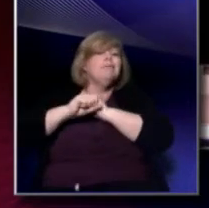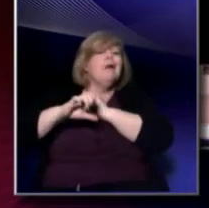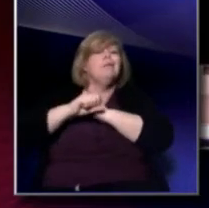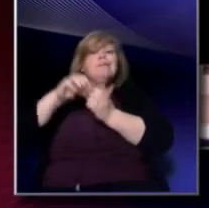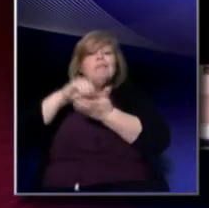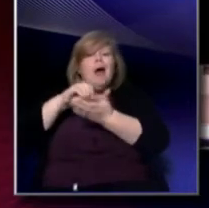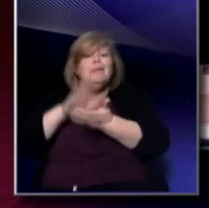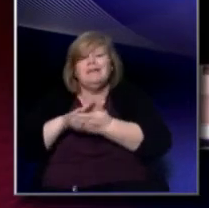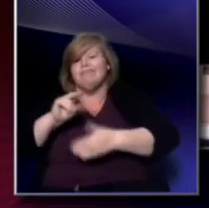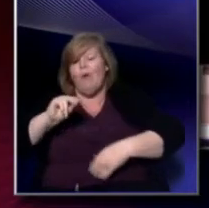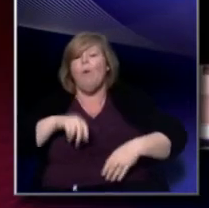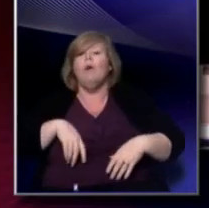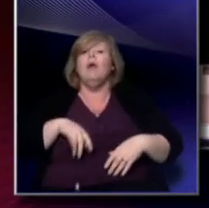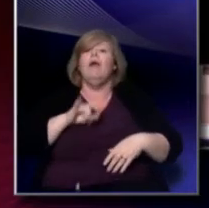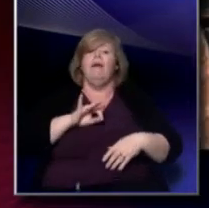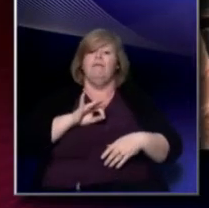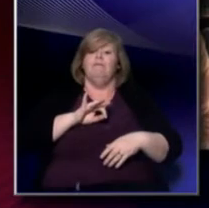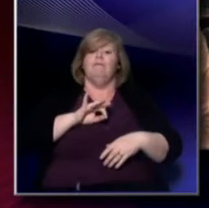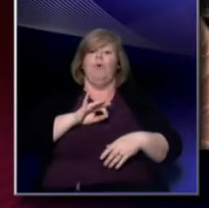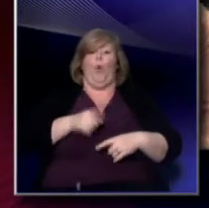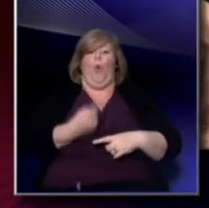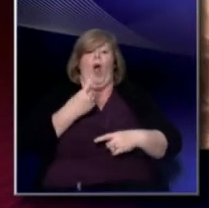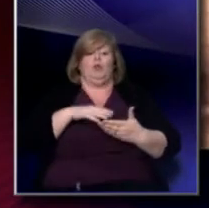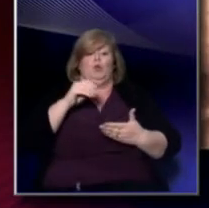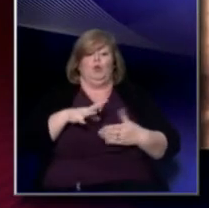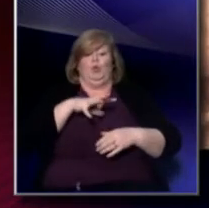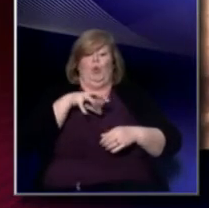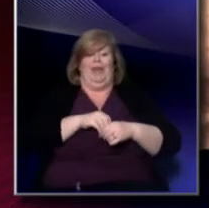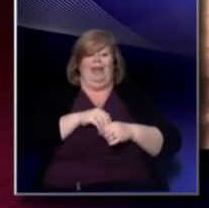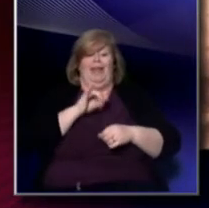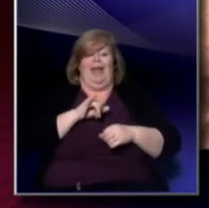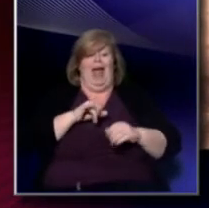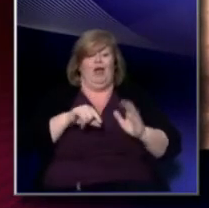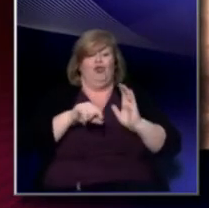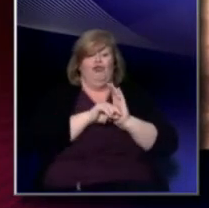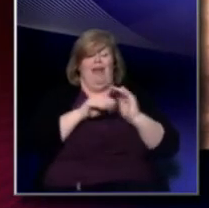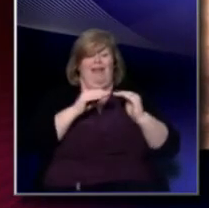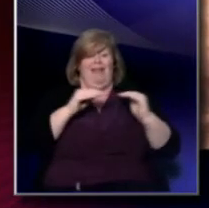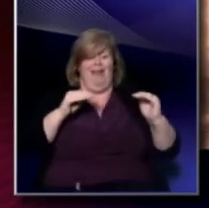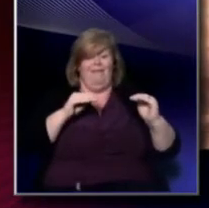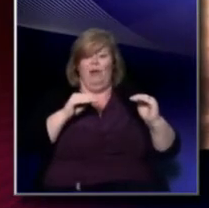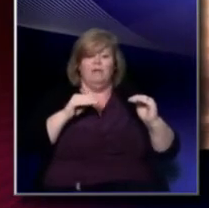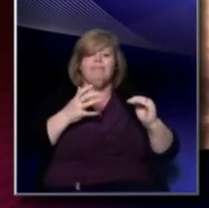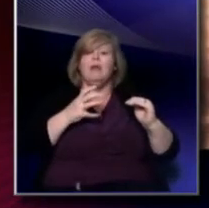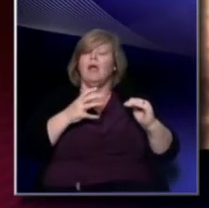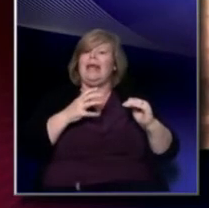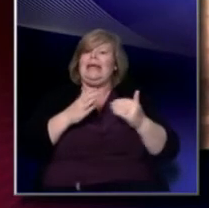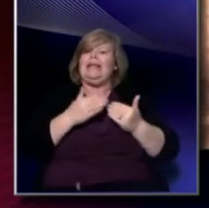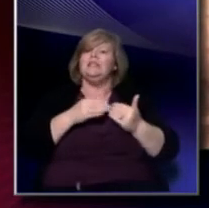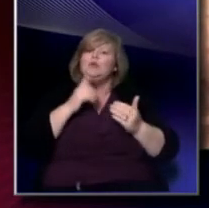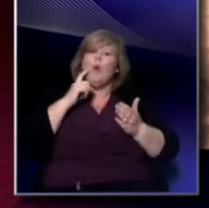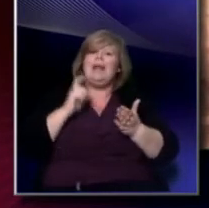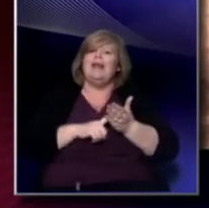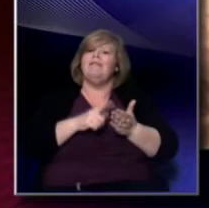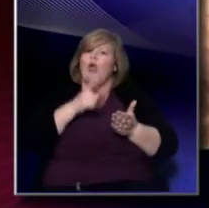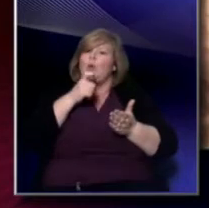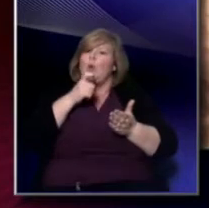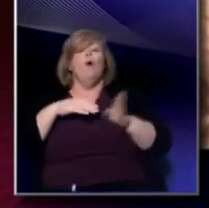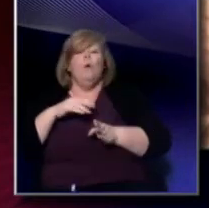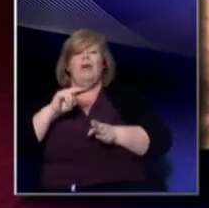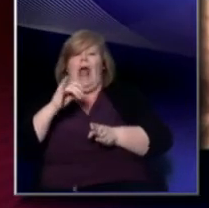you have only one student in a particular grade level, it would be identifiable to that score as to who that kiddo is.